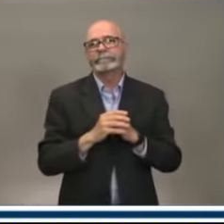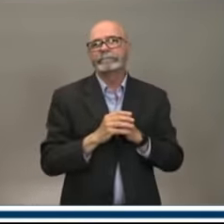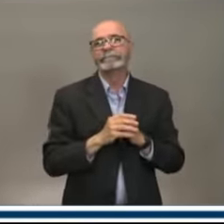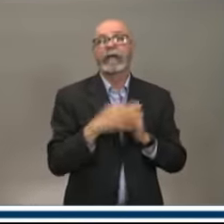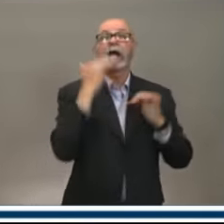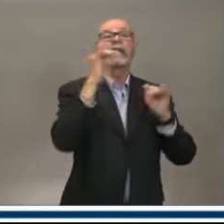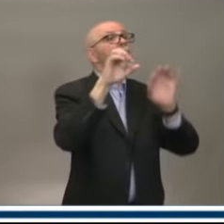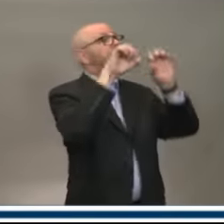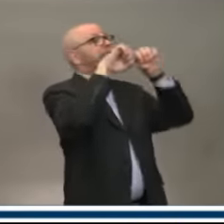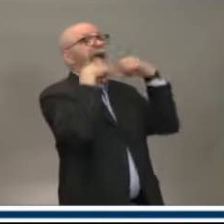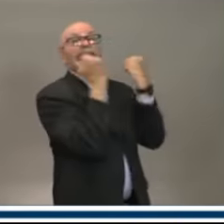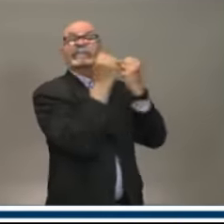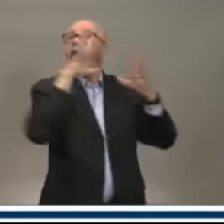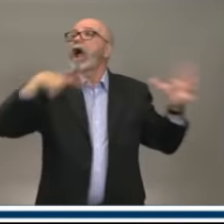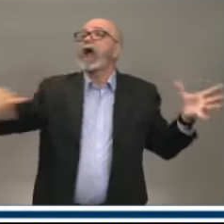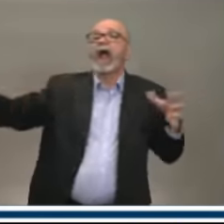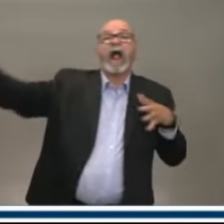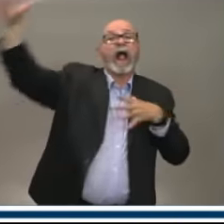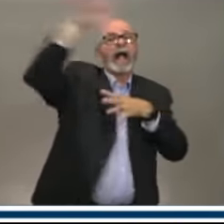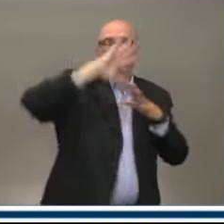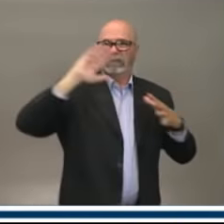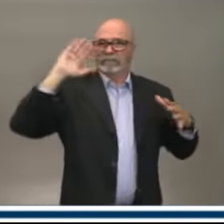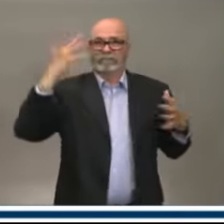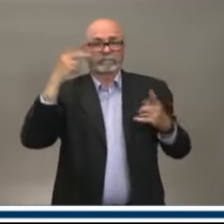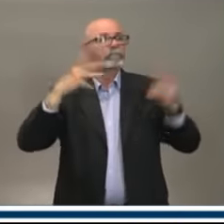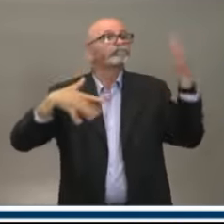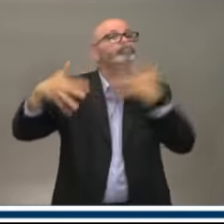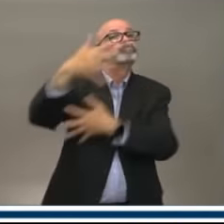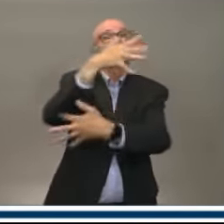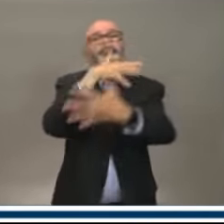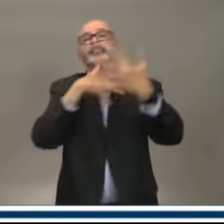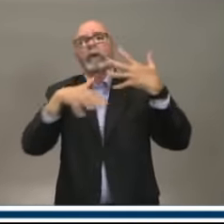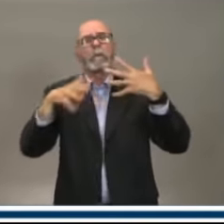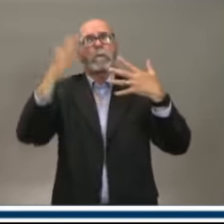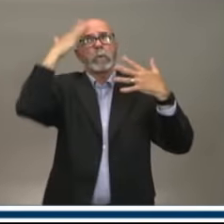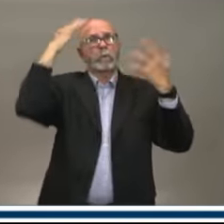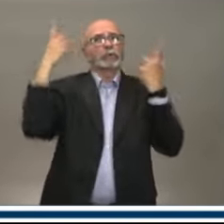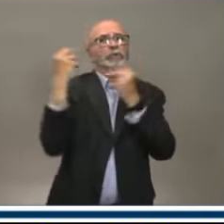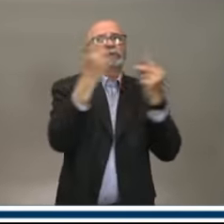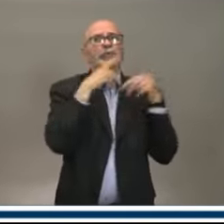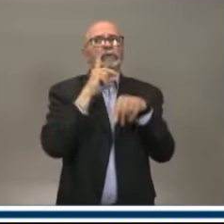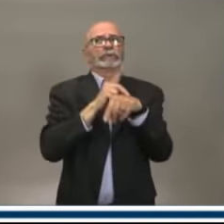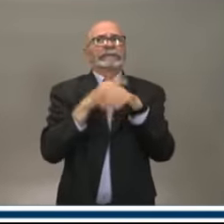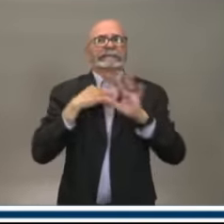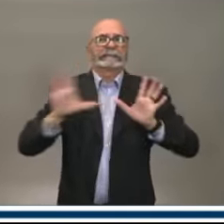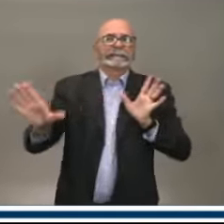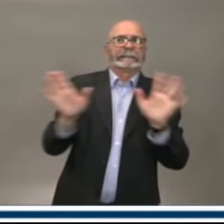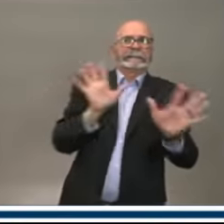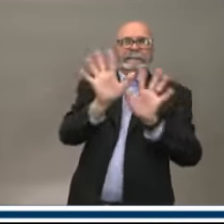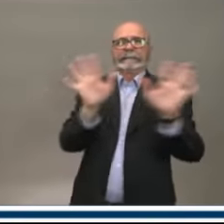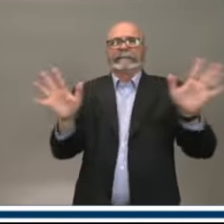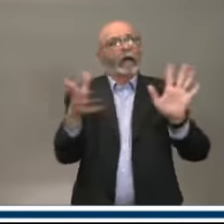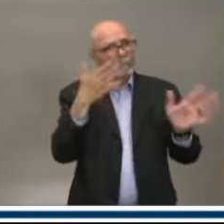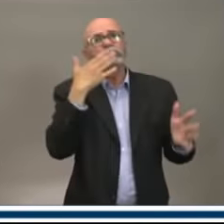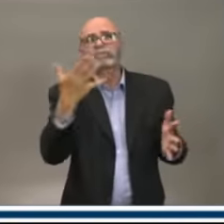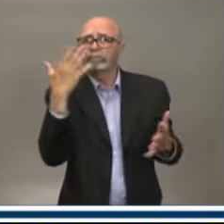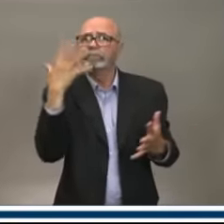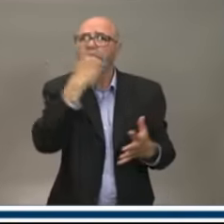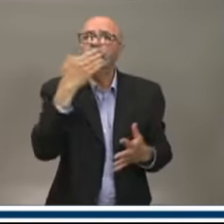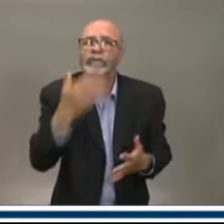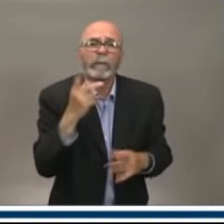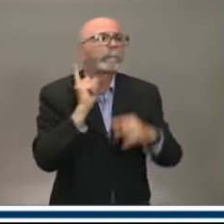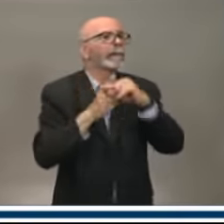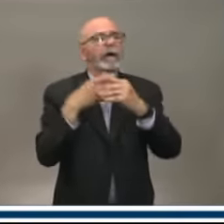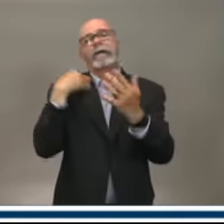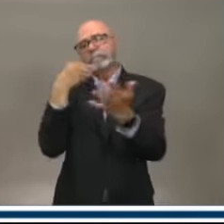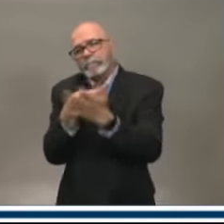ways. Our ability to interact with each other is important as humans, and we've limited that, and ultimately our family, finances, and economy.